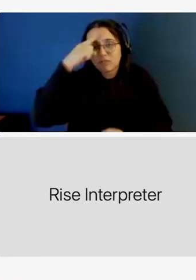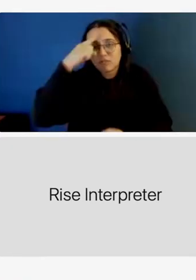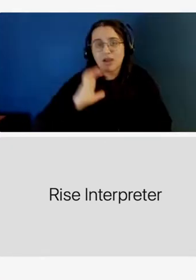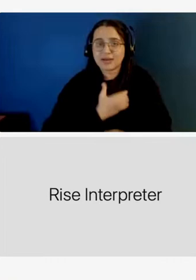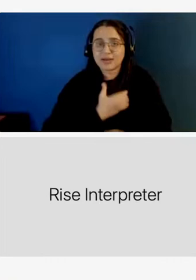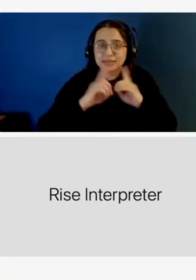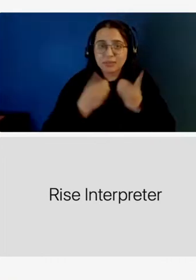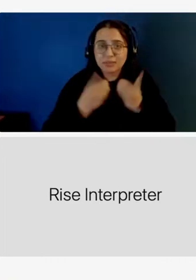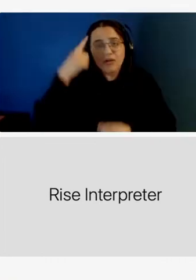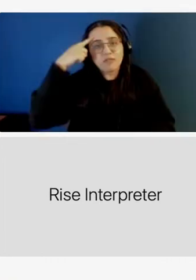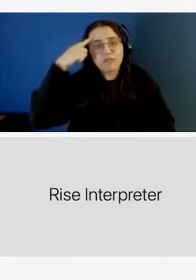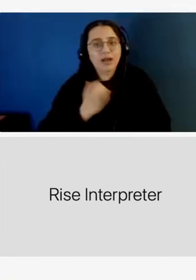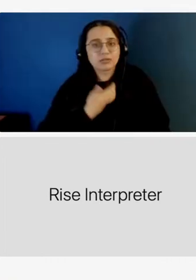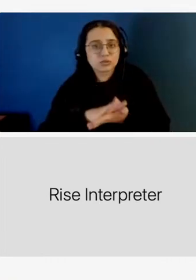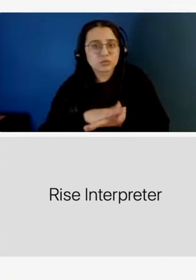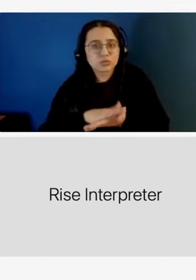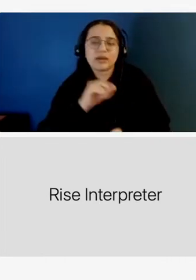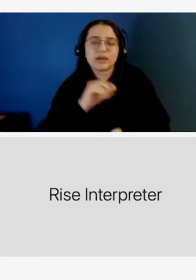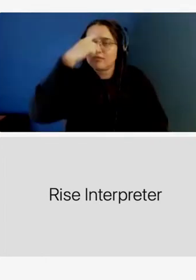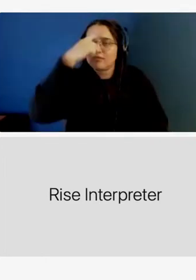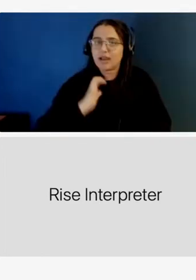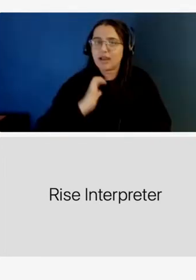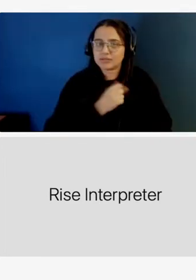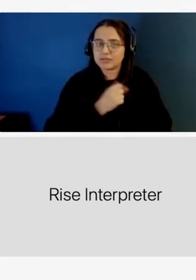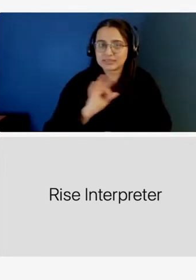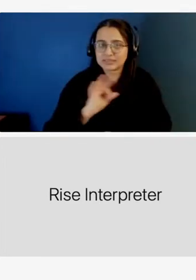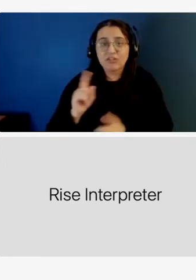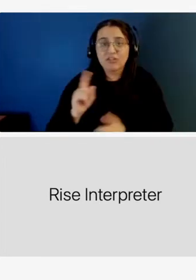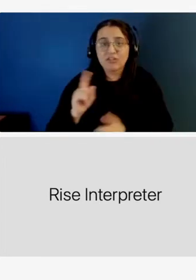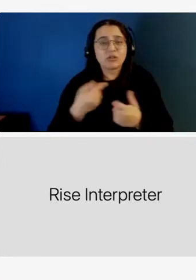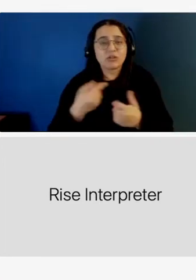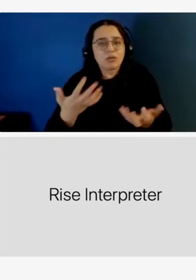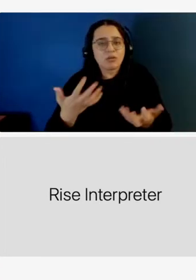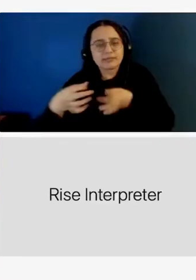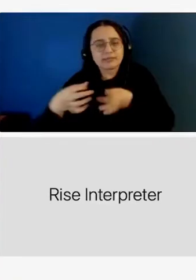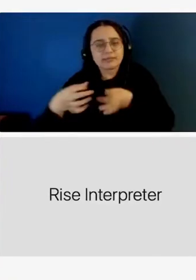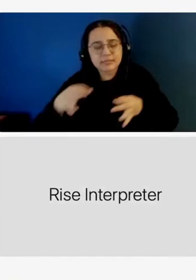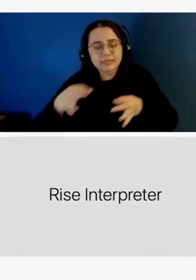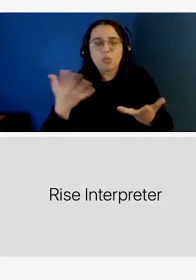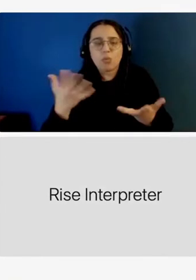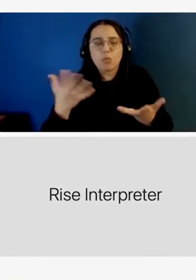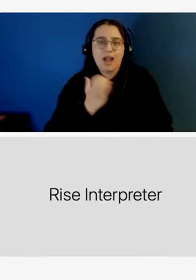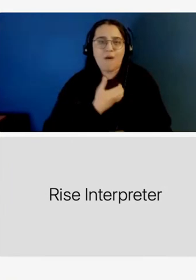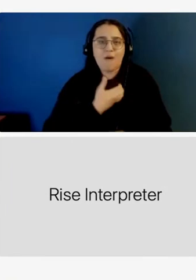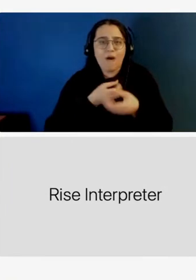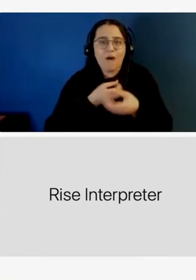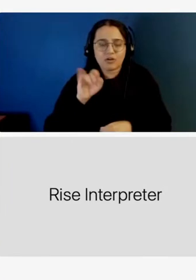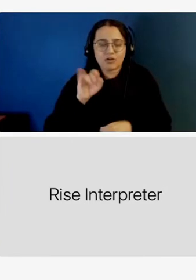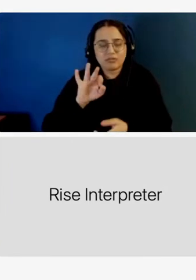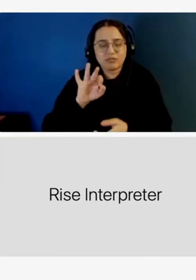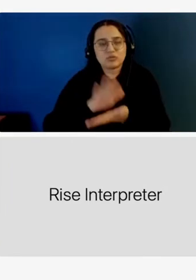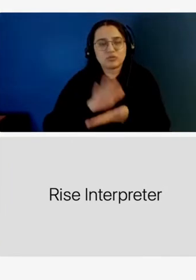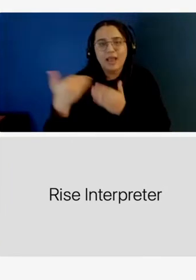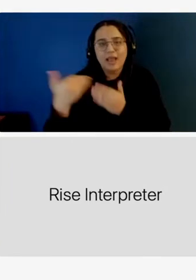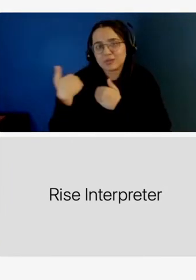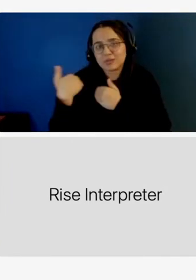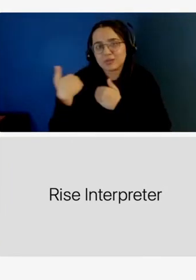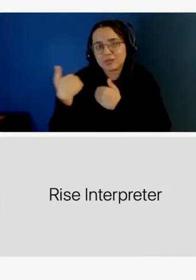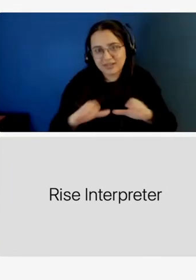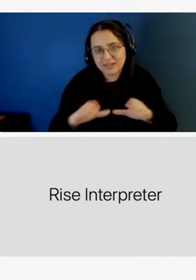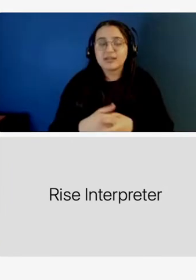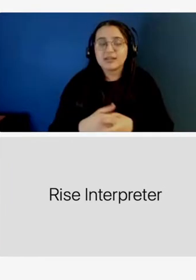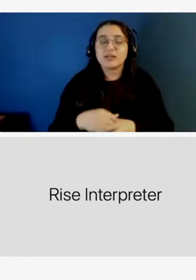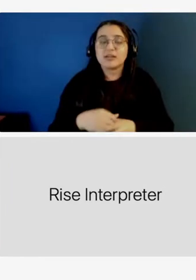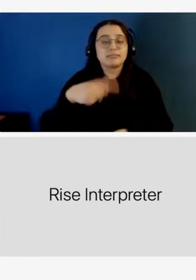to you about what the Office of School Improvement and Accountability does. As many of you know, I have the privilege of working with our